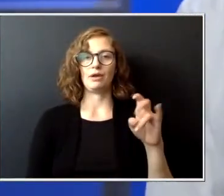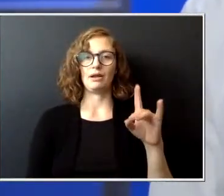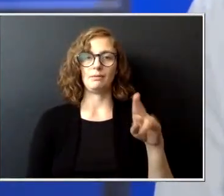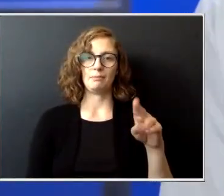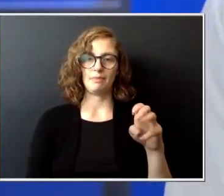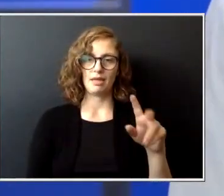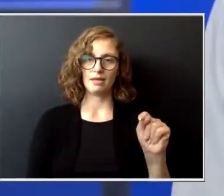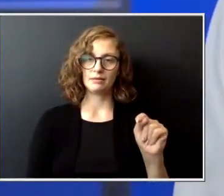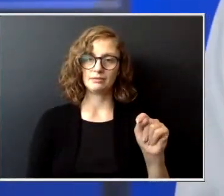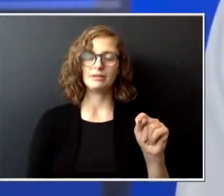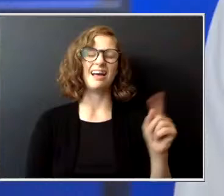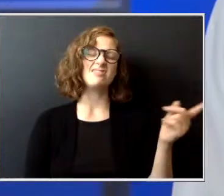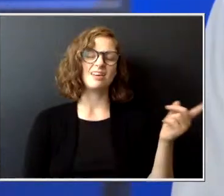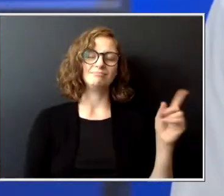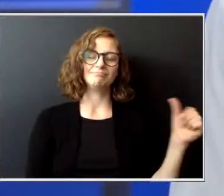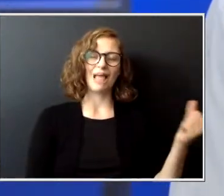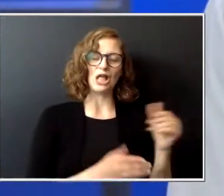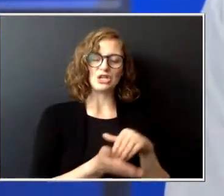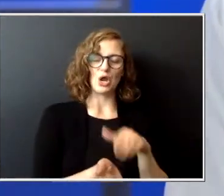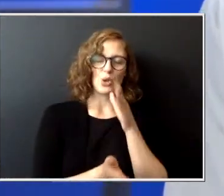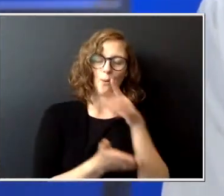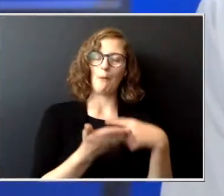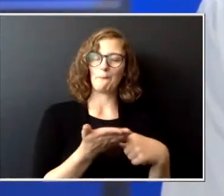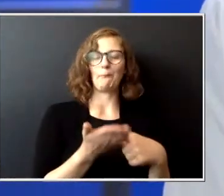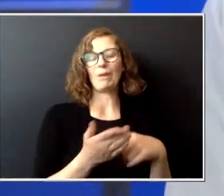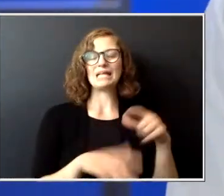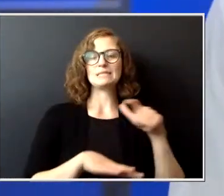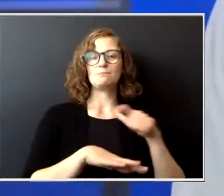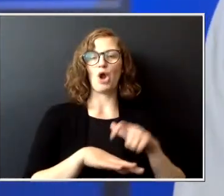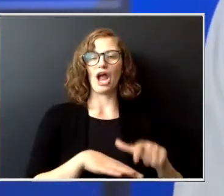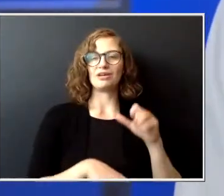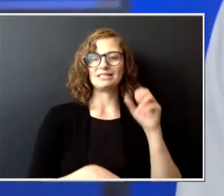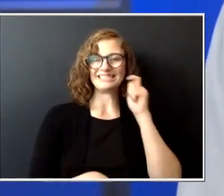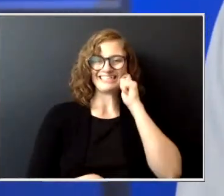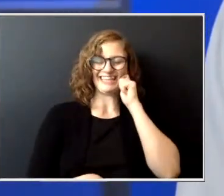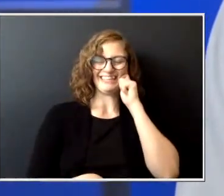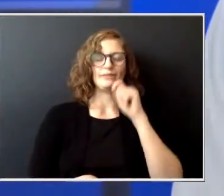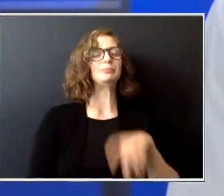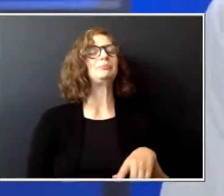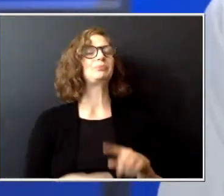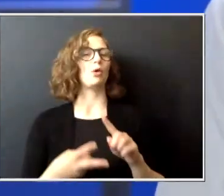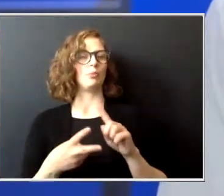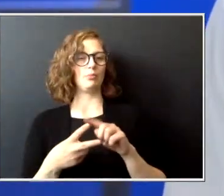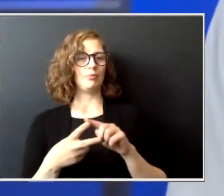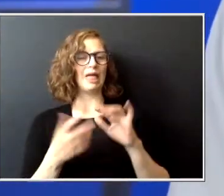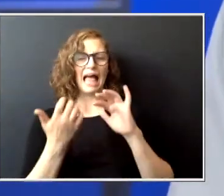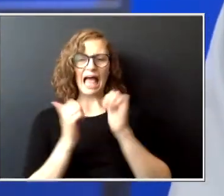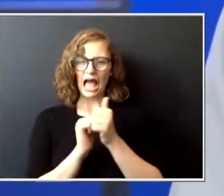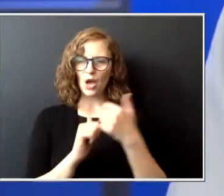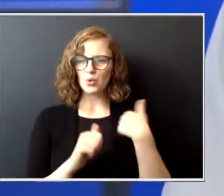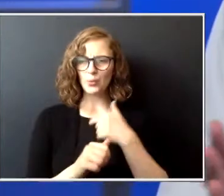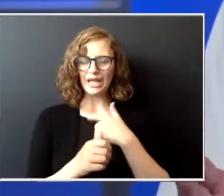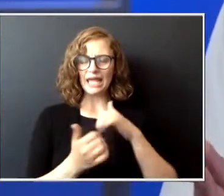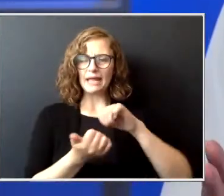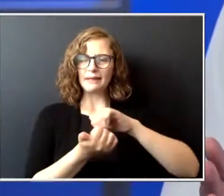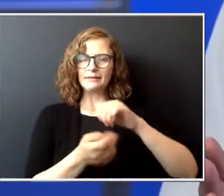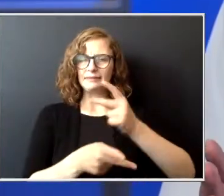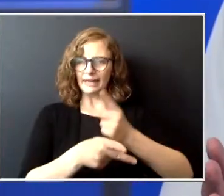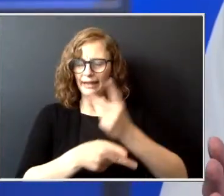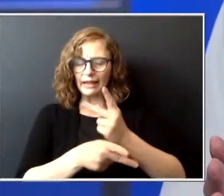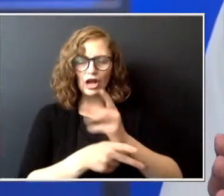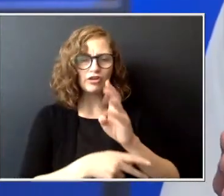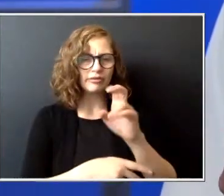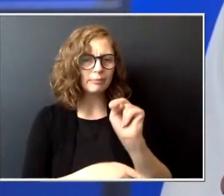with enzymatic debriding agent. So if you think of how do we take care of the burns? There are parts like the burns that